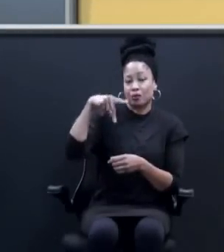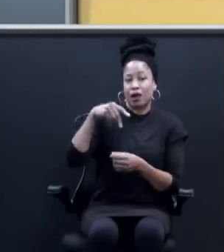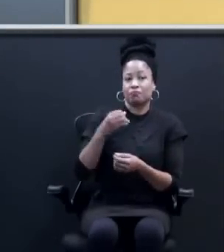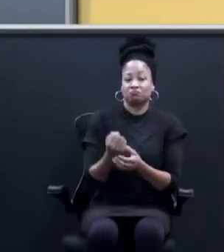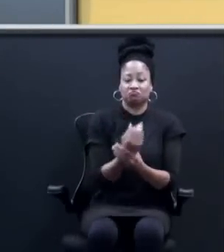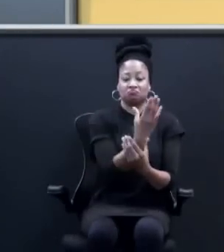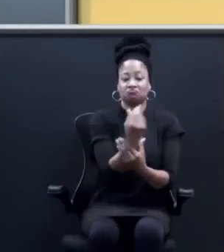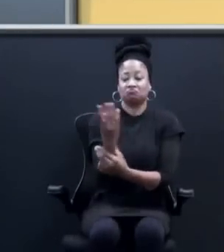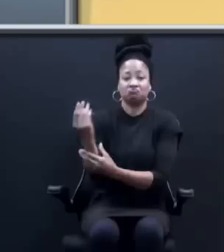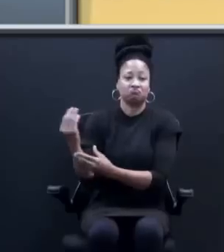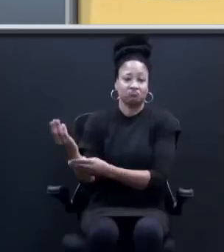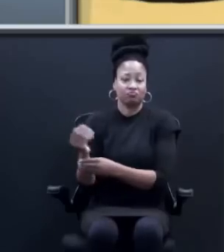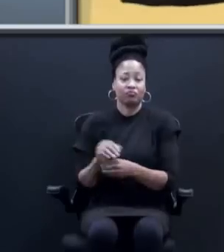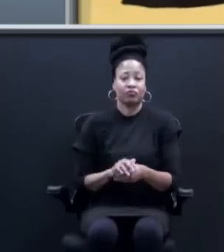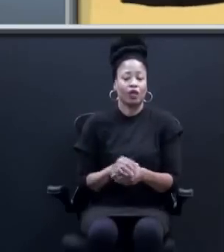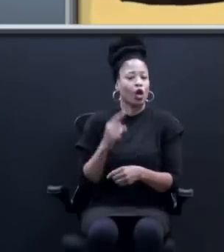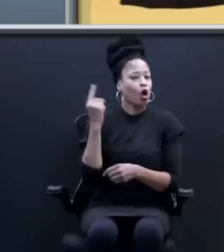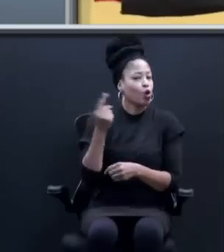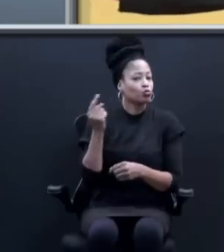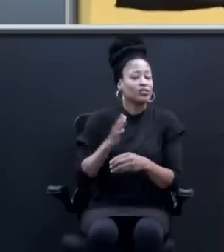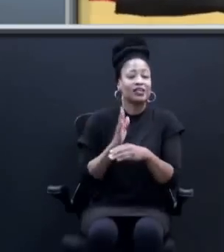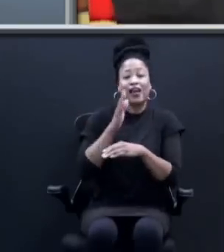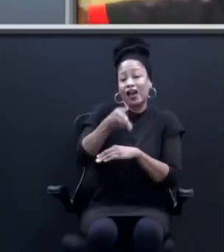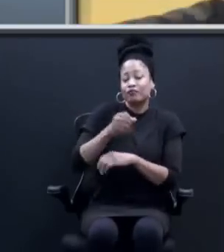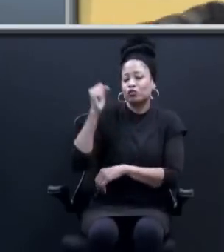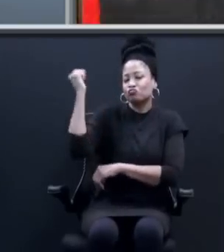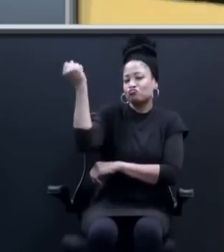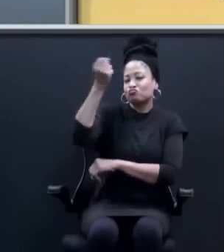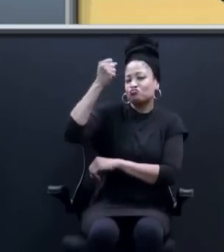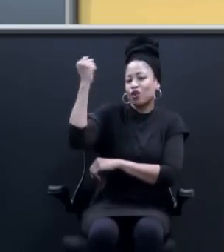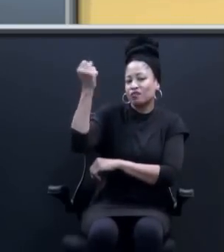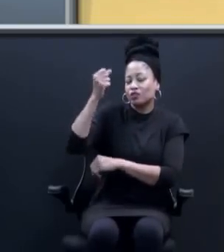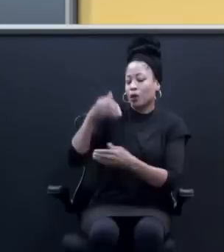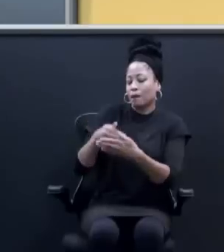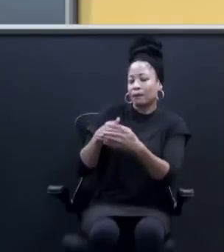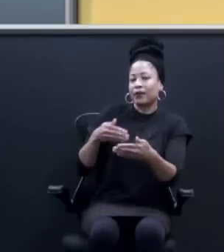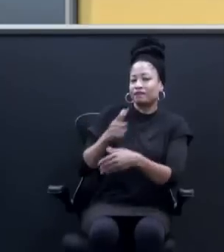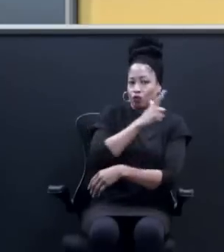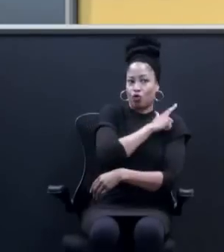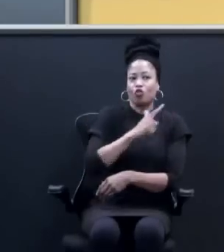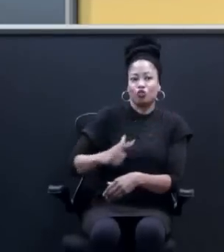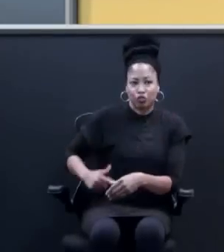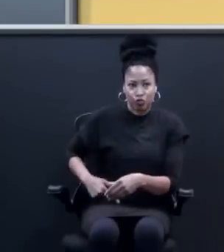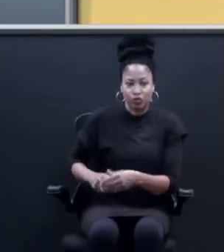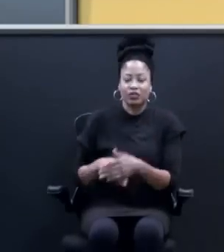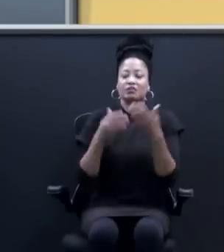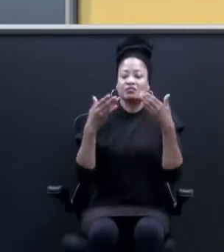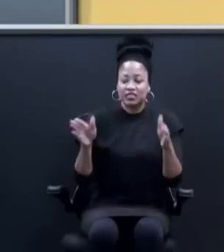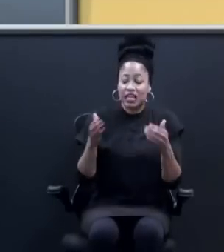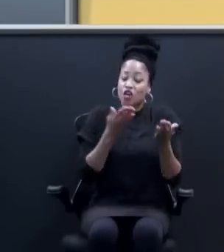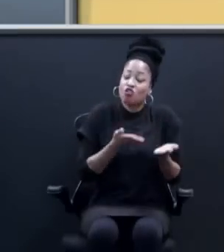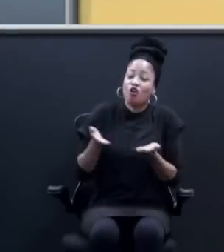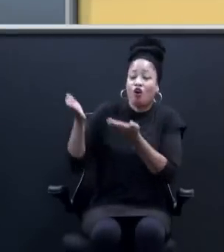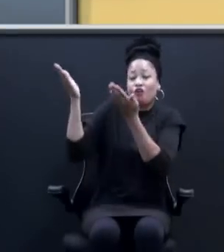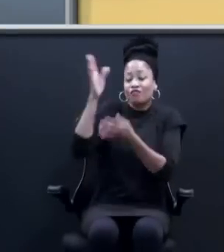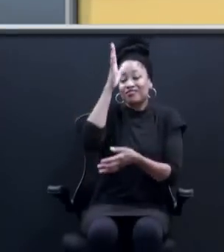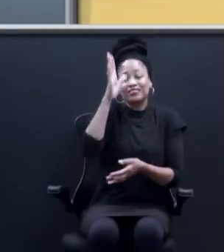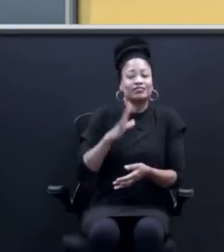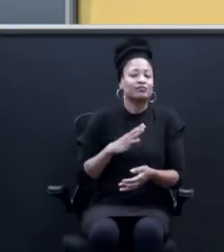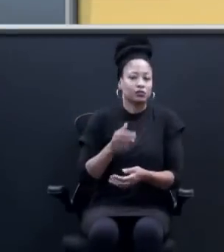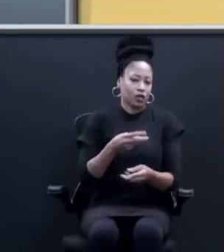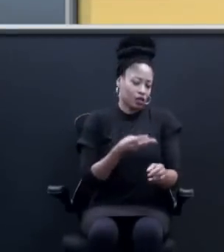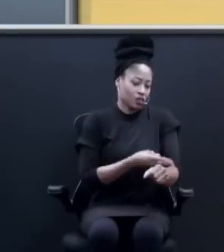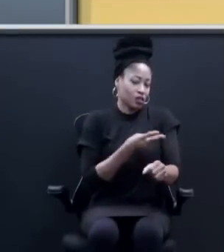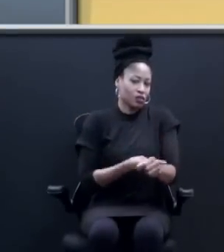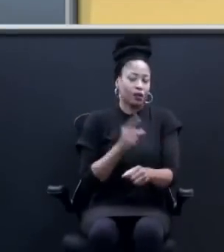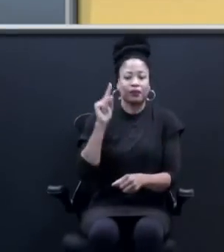and wave a sheaf of it before the Lord and sacrifice a he lamb on the first fruit to the Lord.